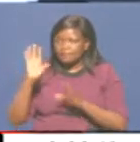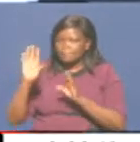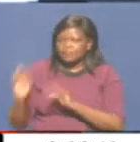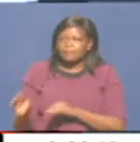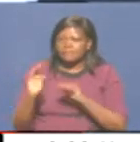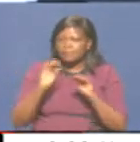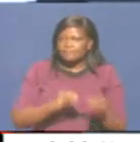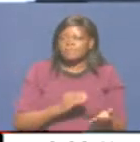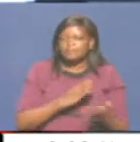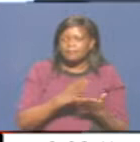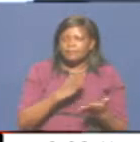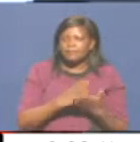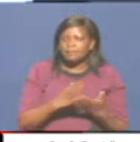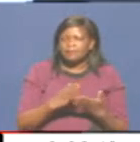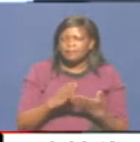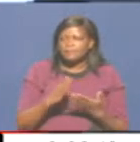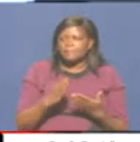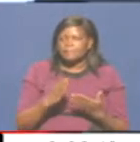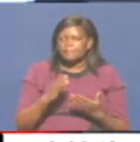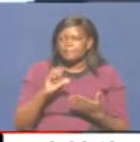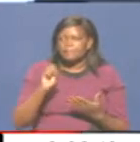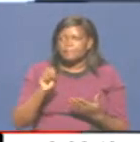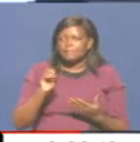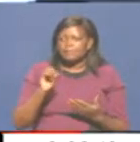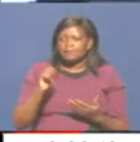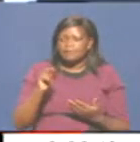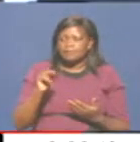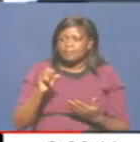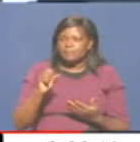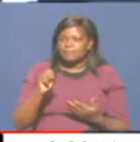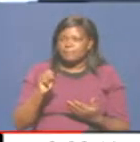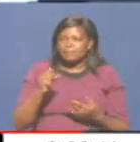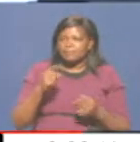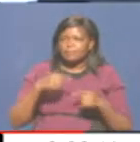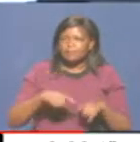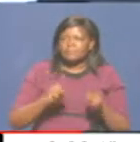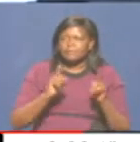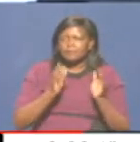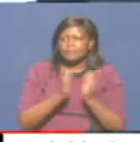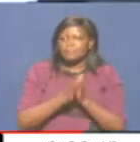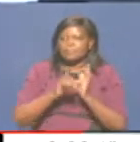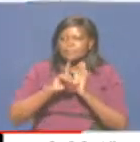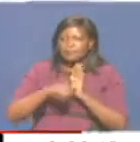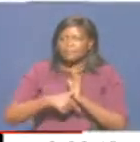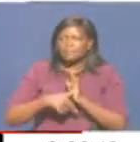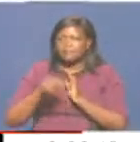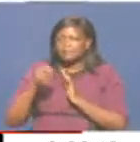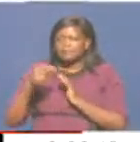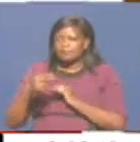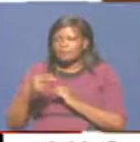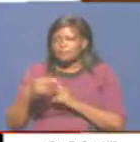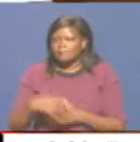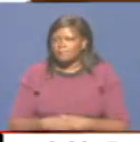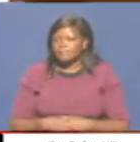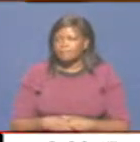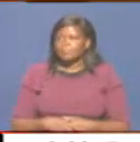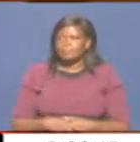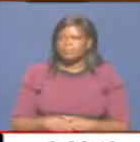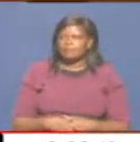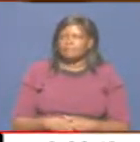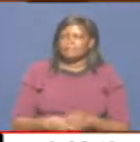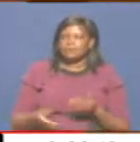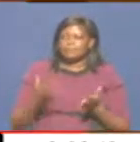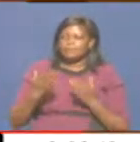shares, one Silas Ita to himself and later to Sarah Cohen. Forensic analysis by